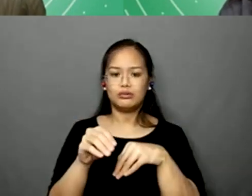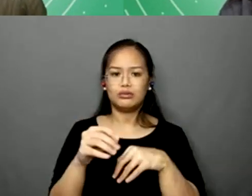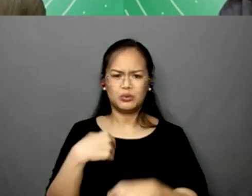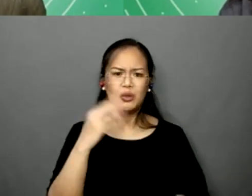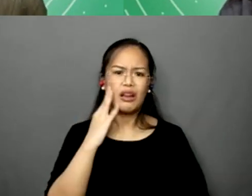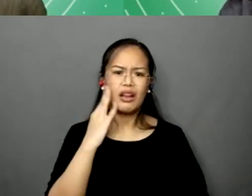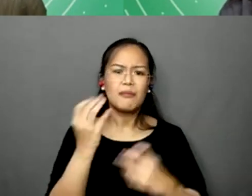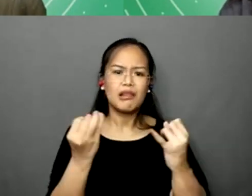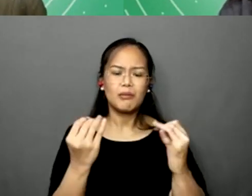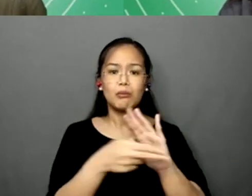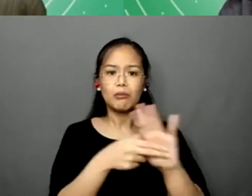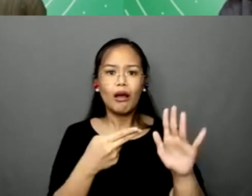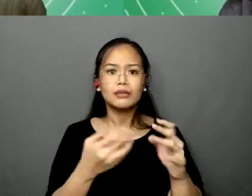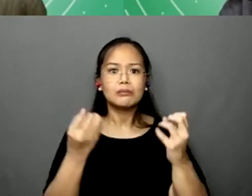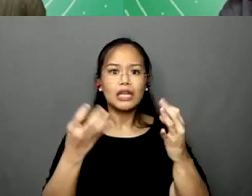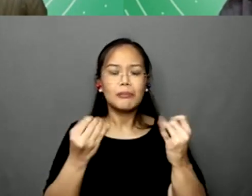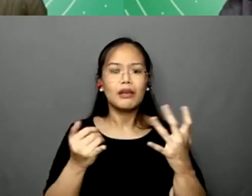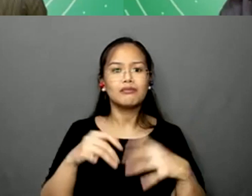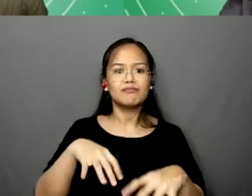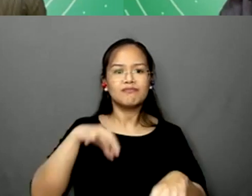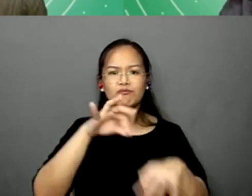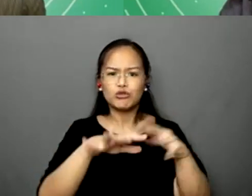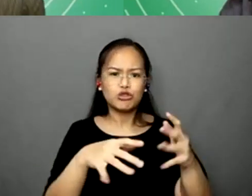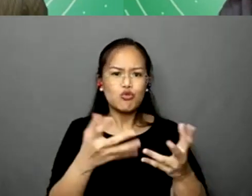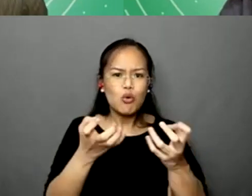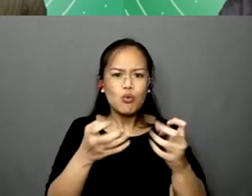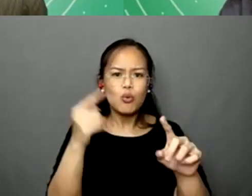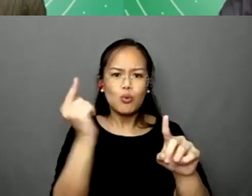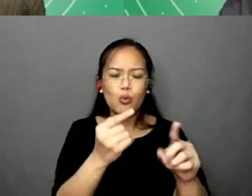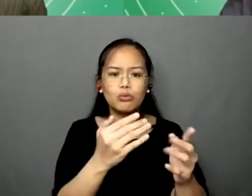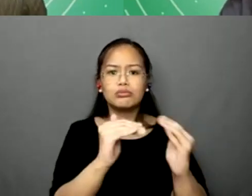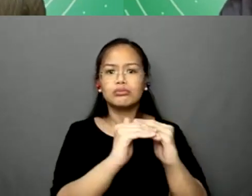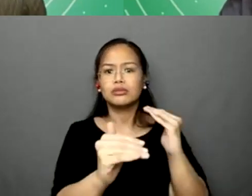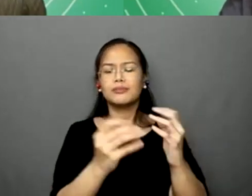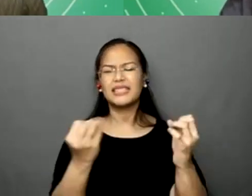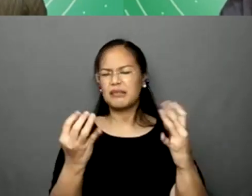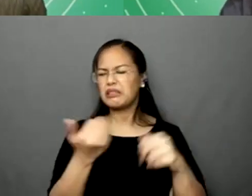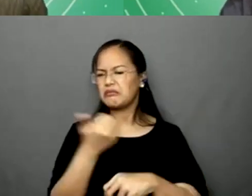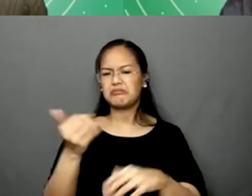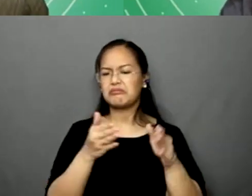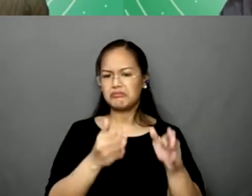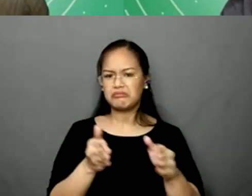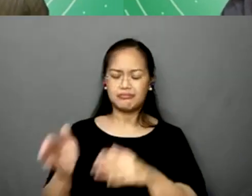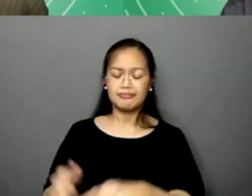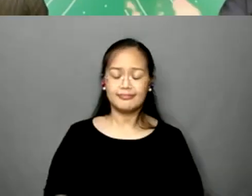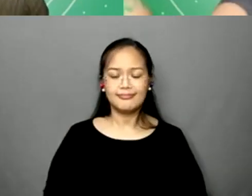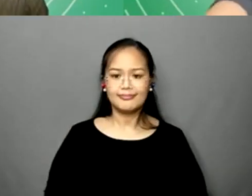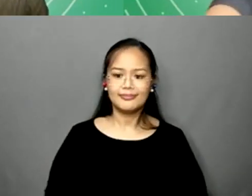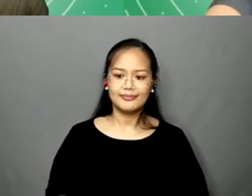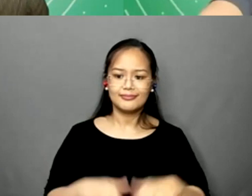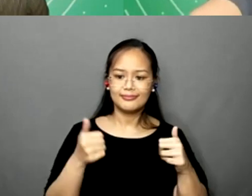that invest a lot of money and time to being sustainable. A lot of alternatives. So there.